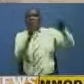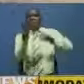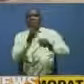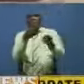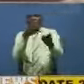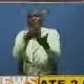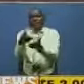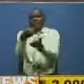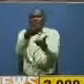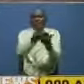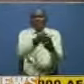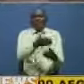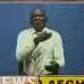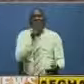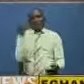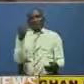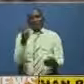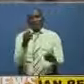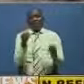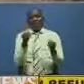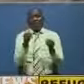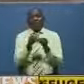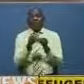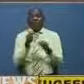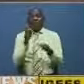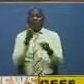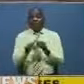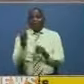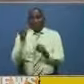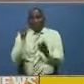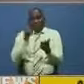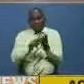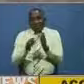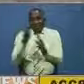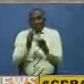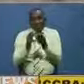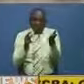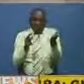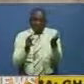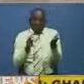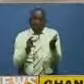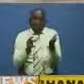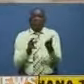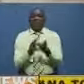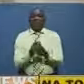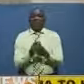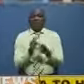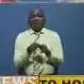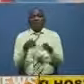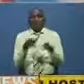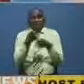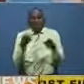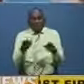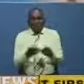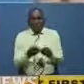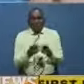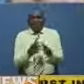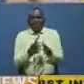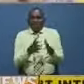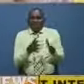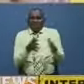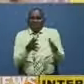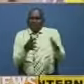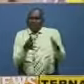With a number of over 1,000 comprising wholesalers, retailers and transporters, the market has expanded to